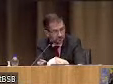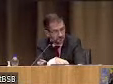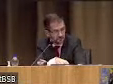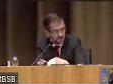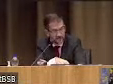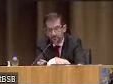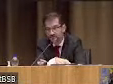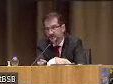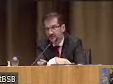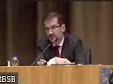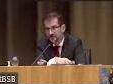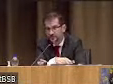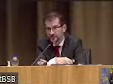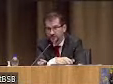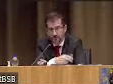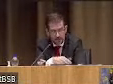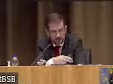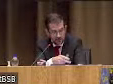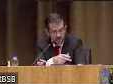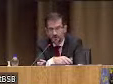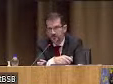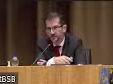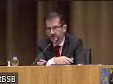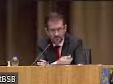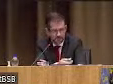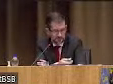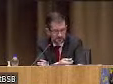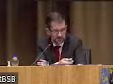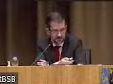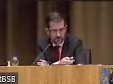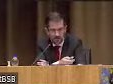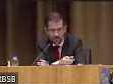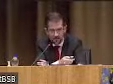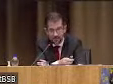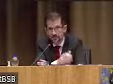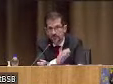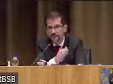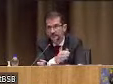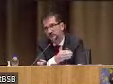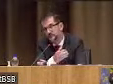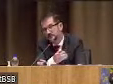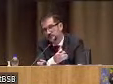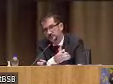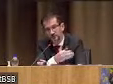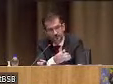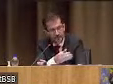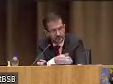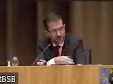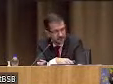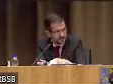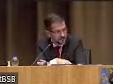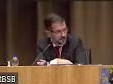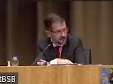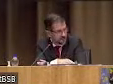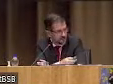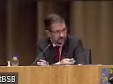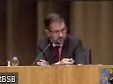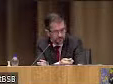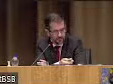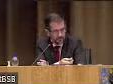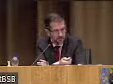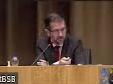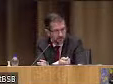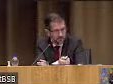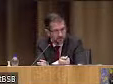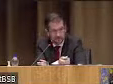And there was also post traumatic syndrome in a certain degree. So this is